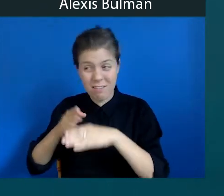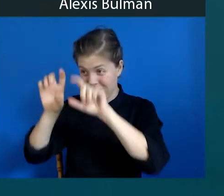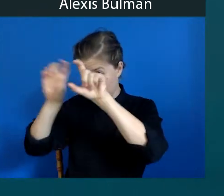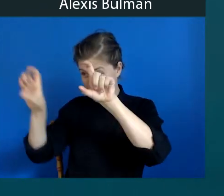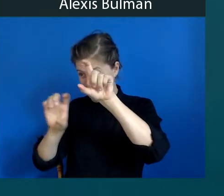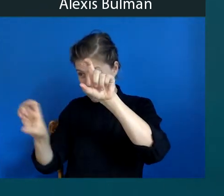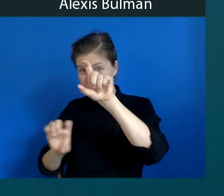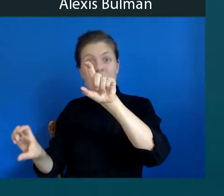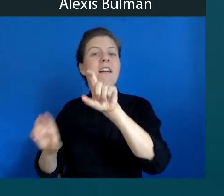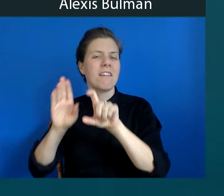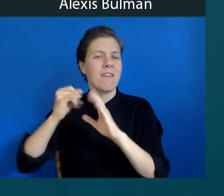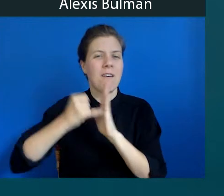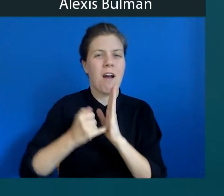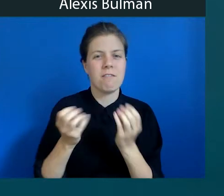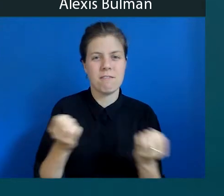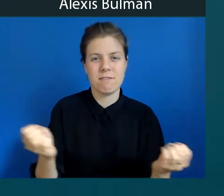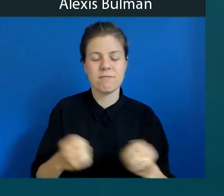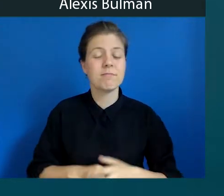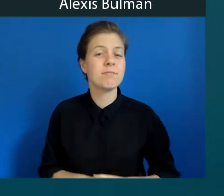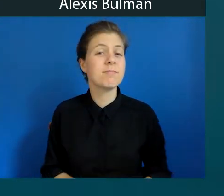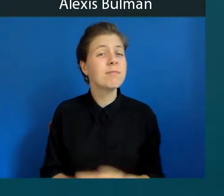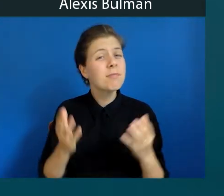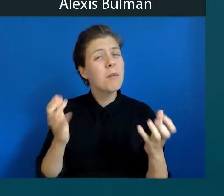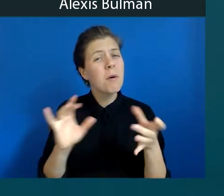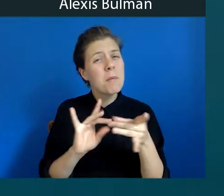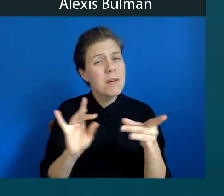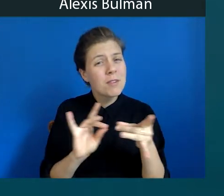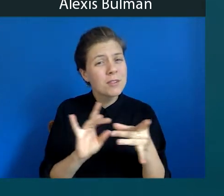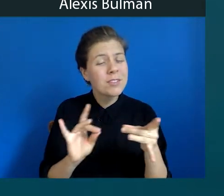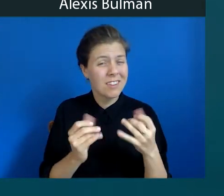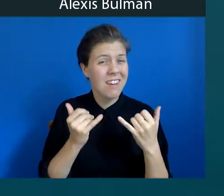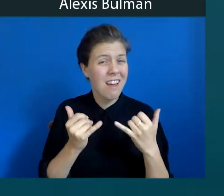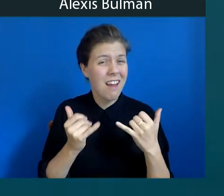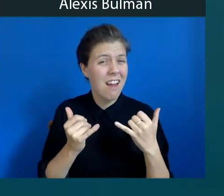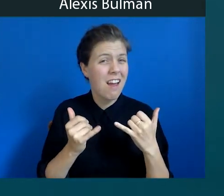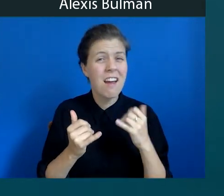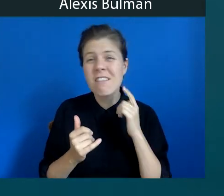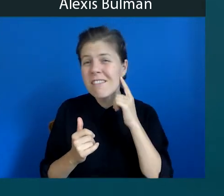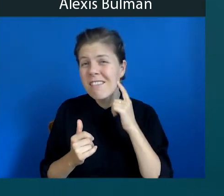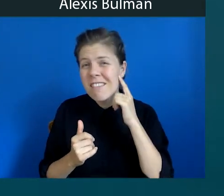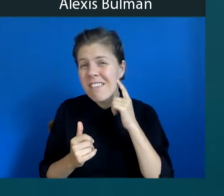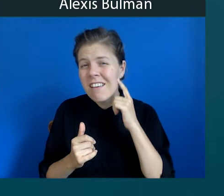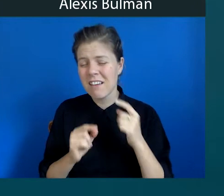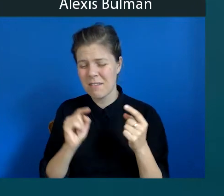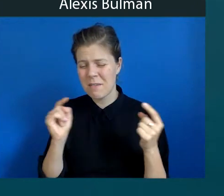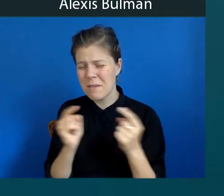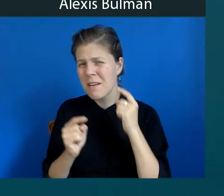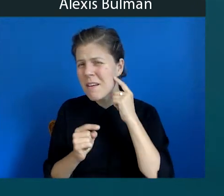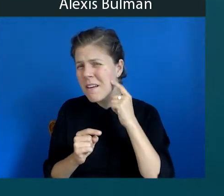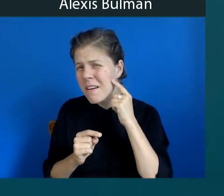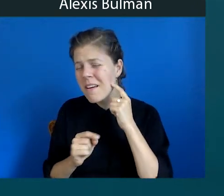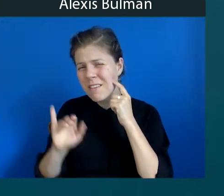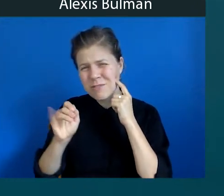also mention that right now I am having a TMJ disorder flare up, which means my